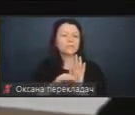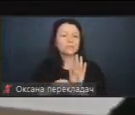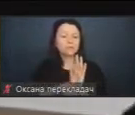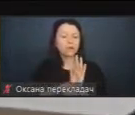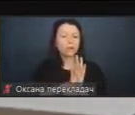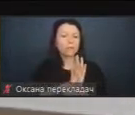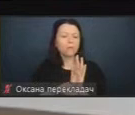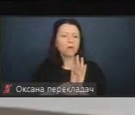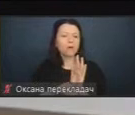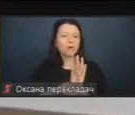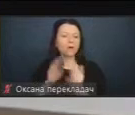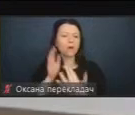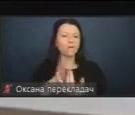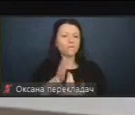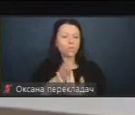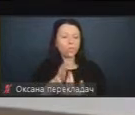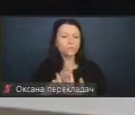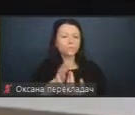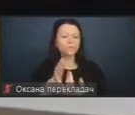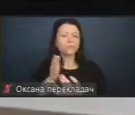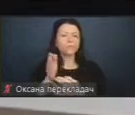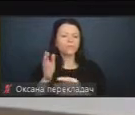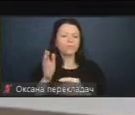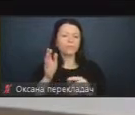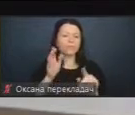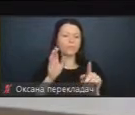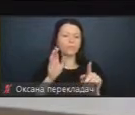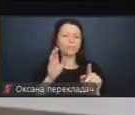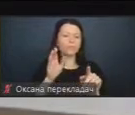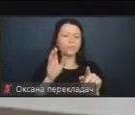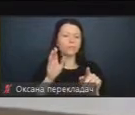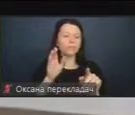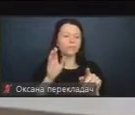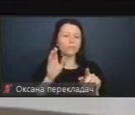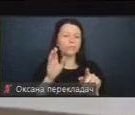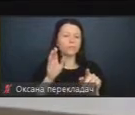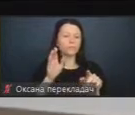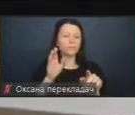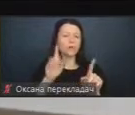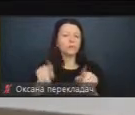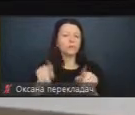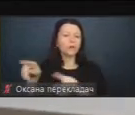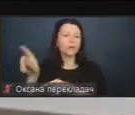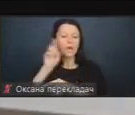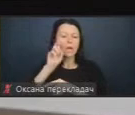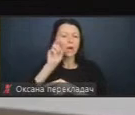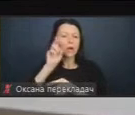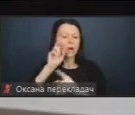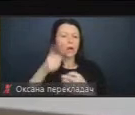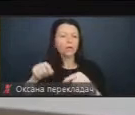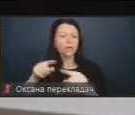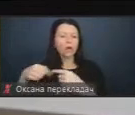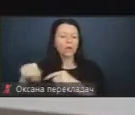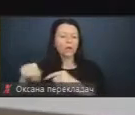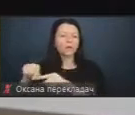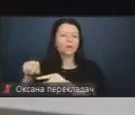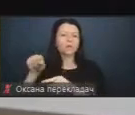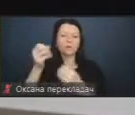non-compliance. This tends to be quite common, but in some countries, the fines are not really enough